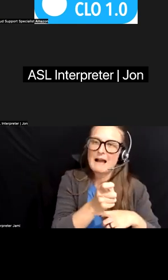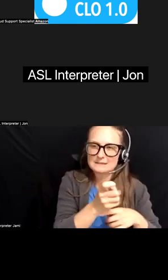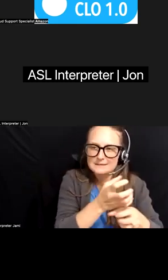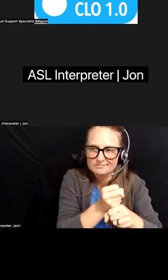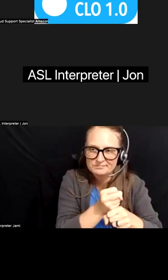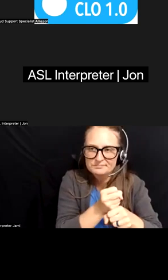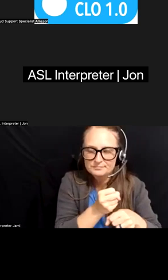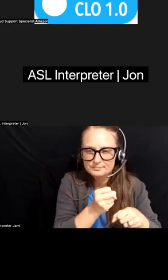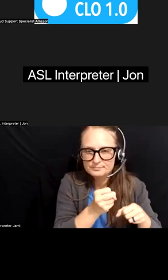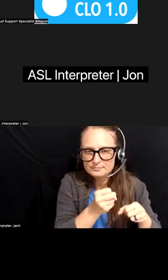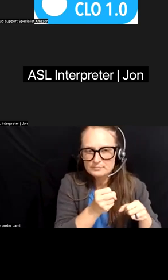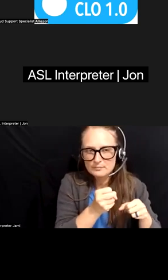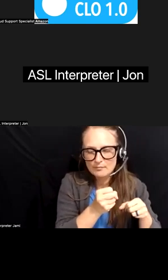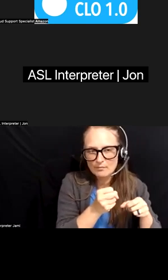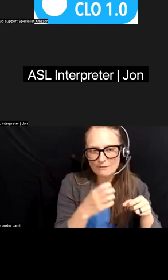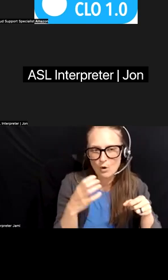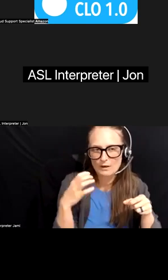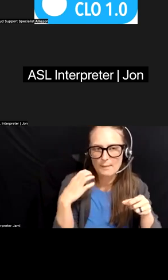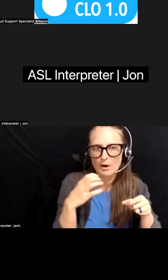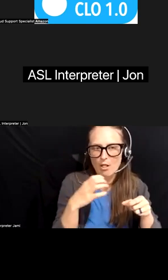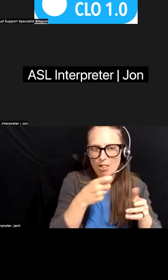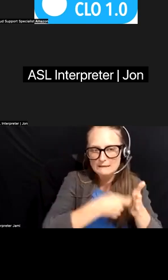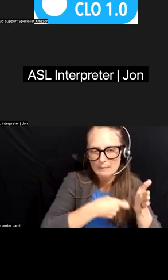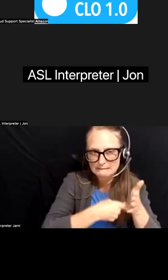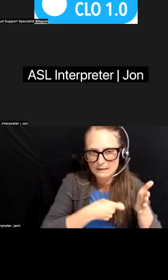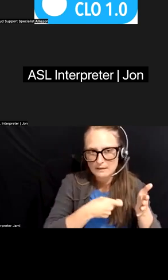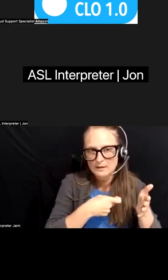based on the idea is